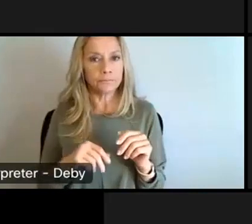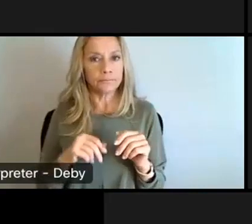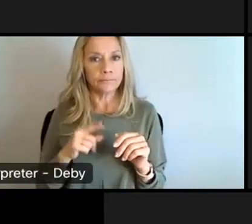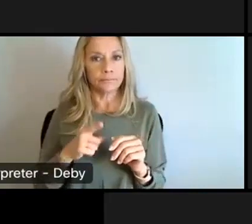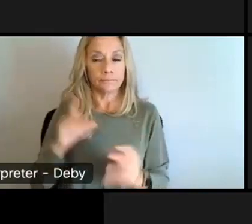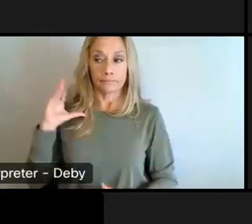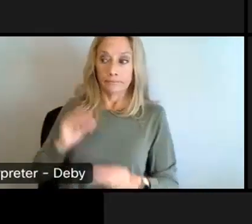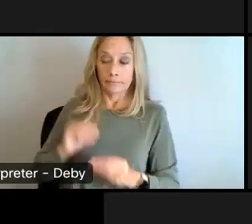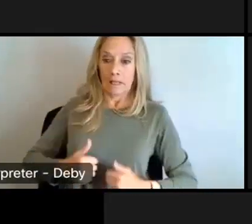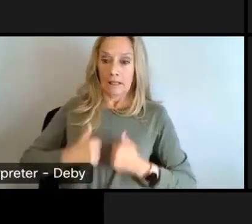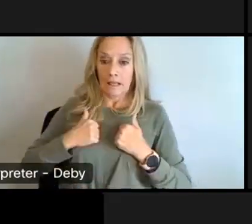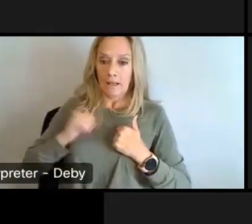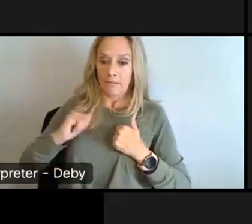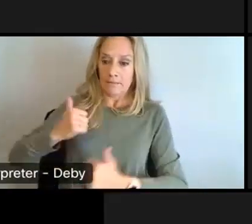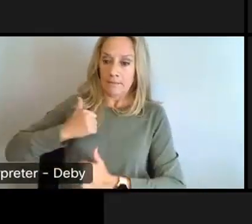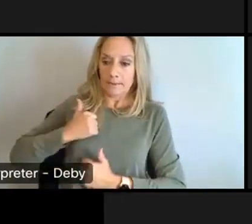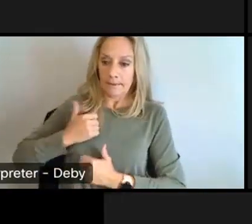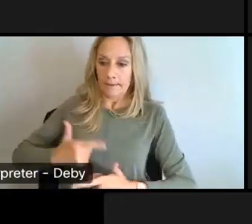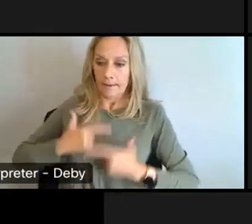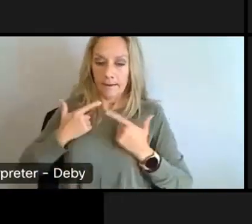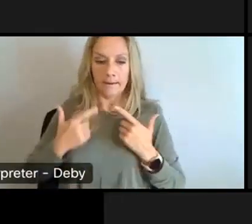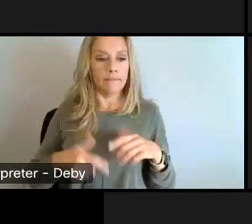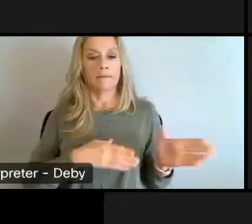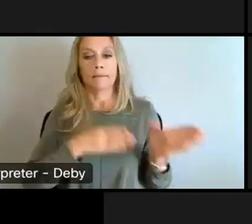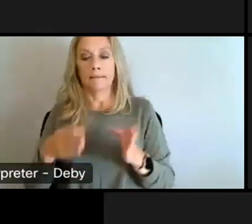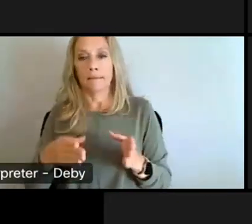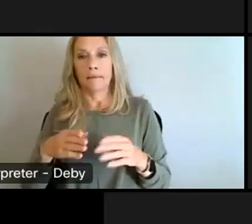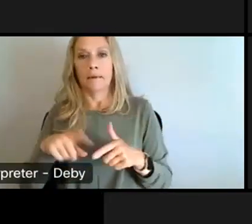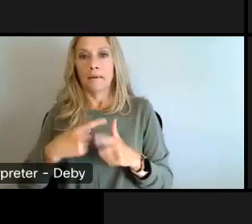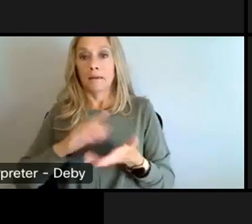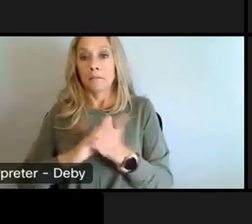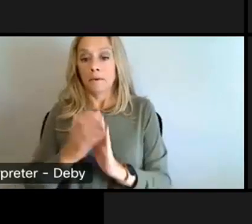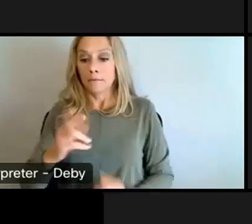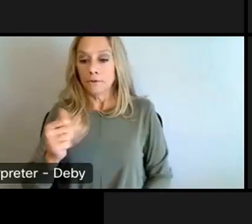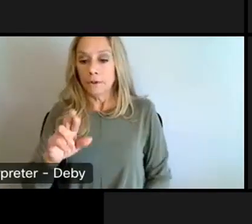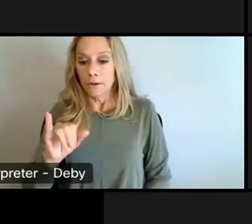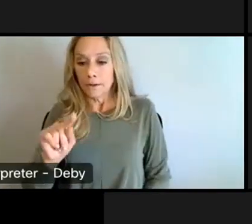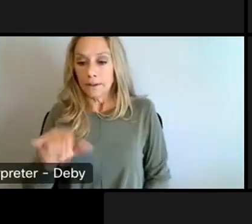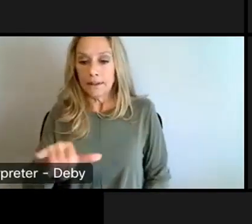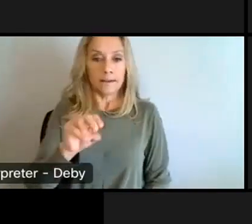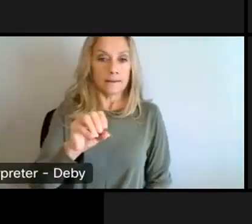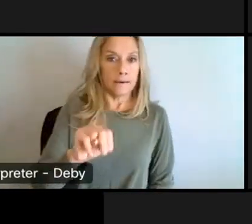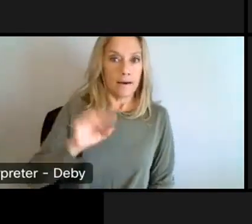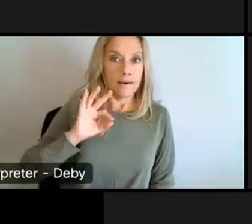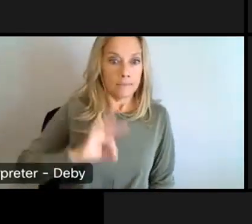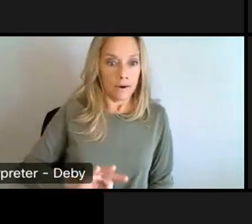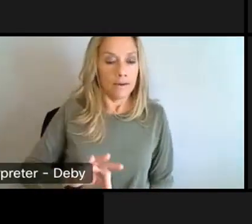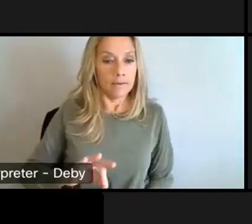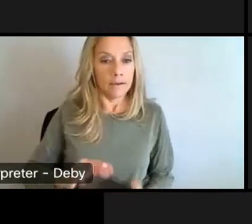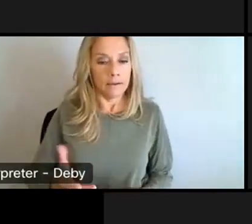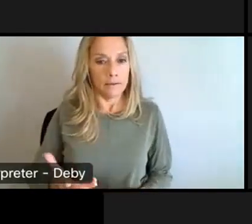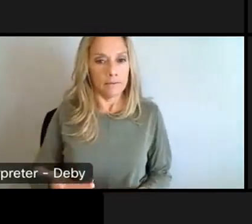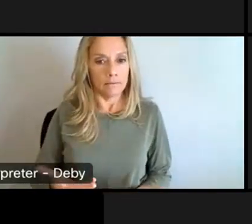of service to others, whether it's through a nonprofit, charity work, whatever it is, um, the benefits you receive from